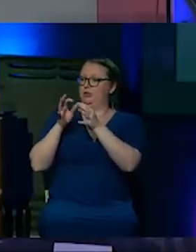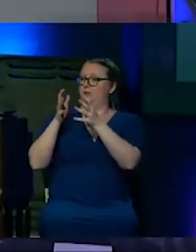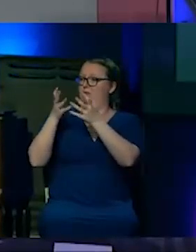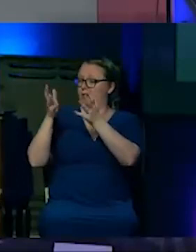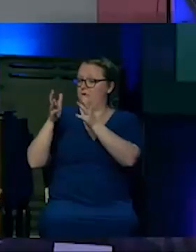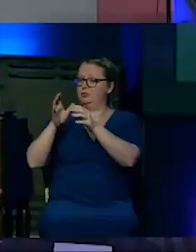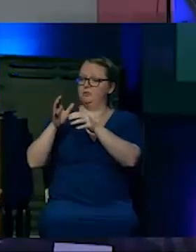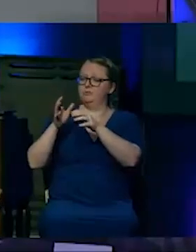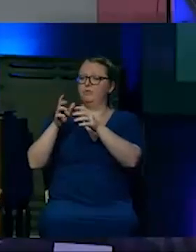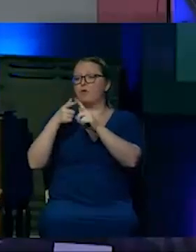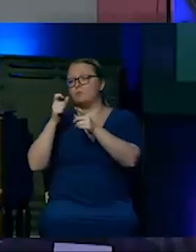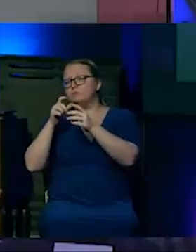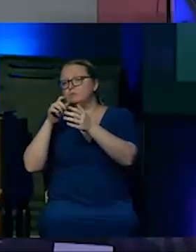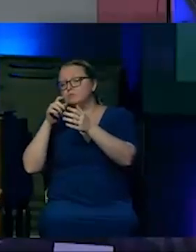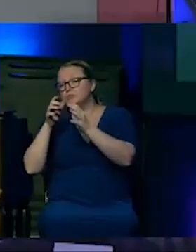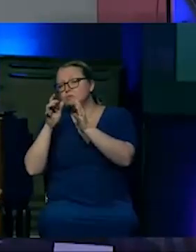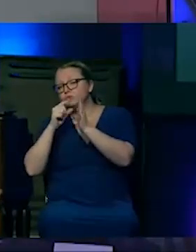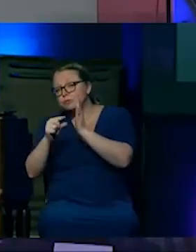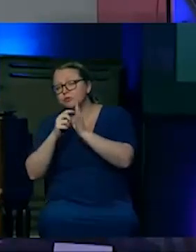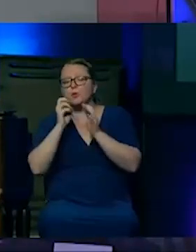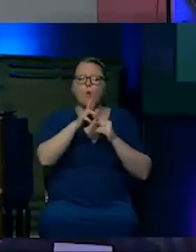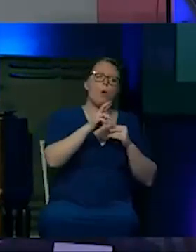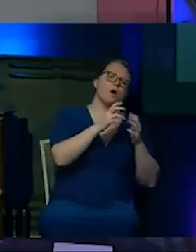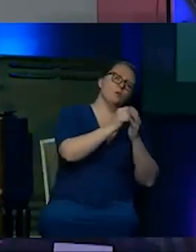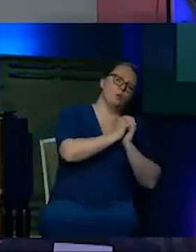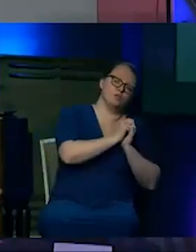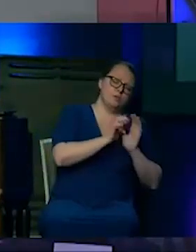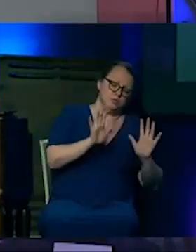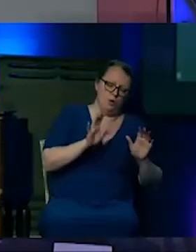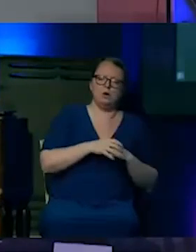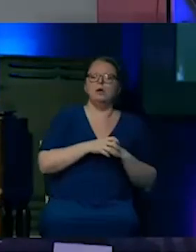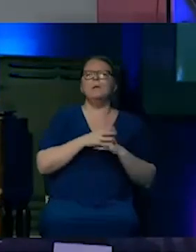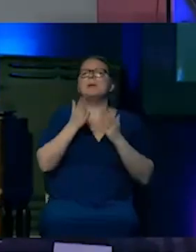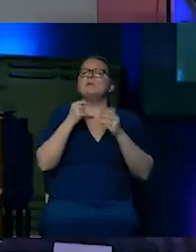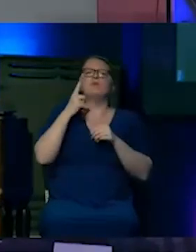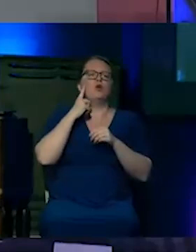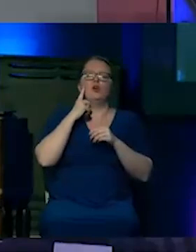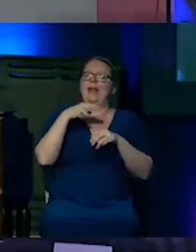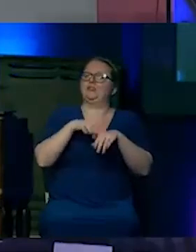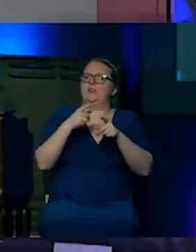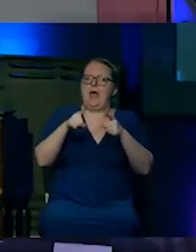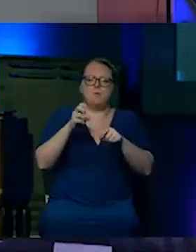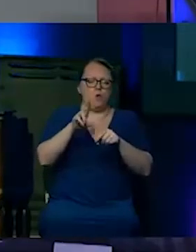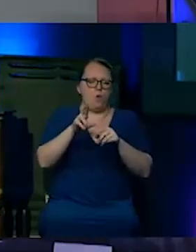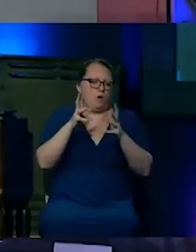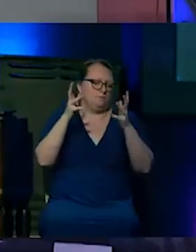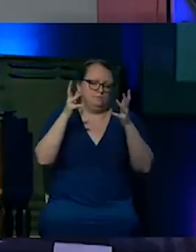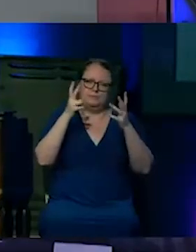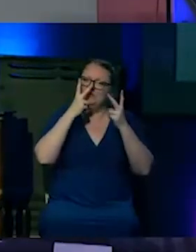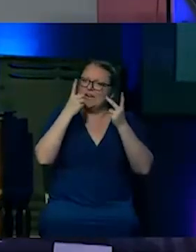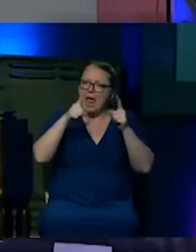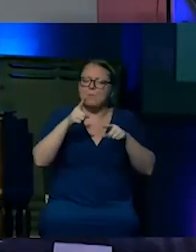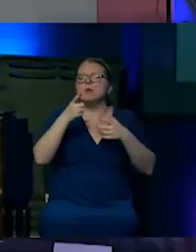you know, in our worship as well. So, I mean, this is a story you probably heard nationally happen, or you've seen it happen, or maybe it